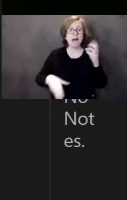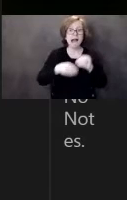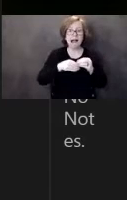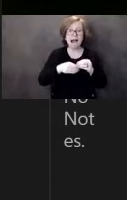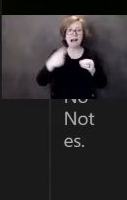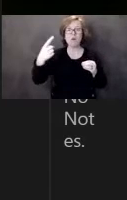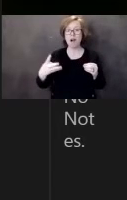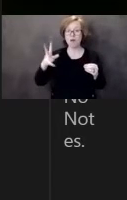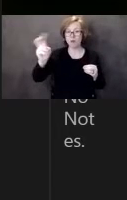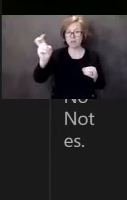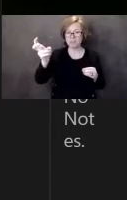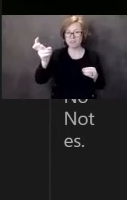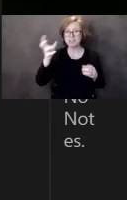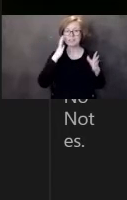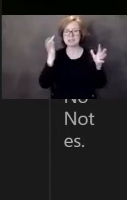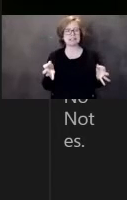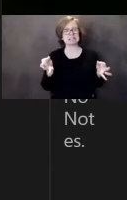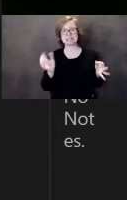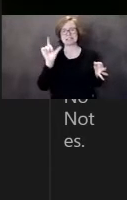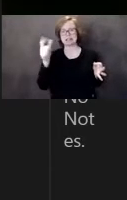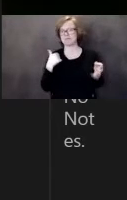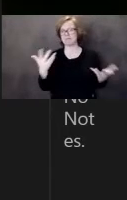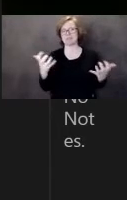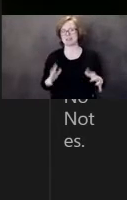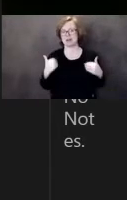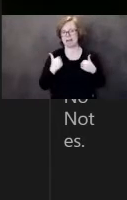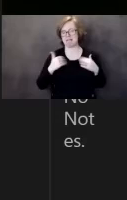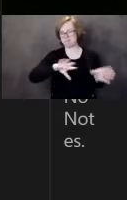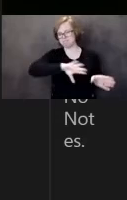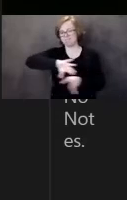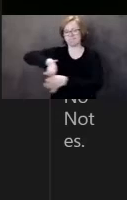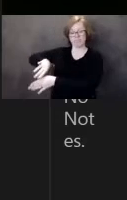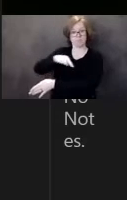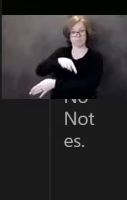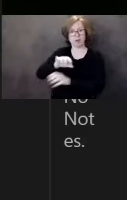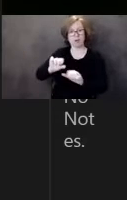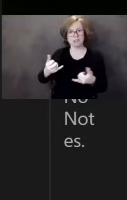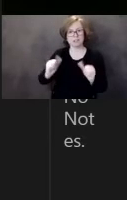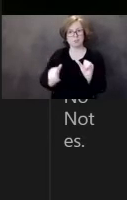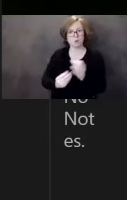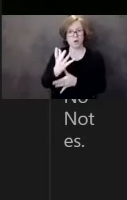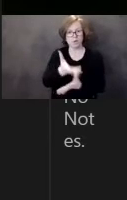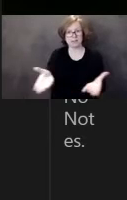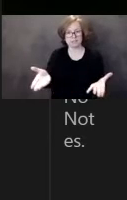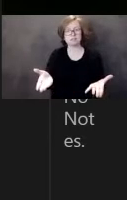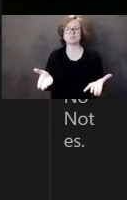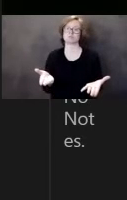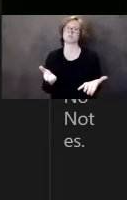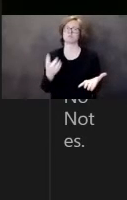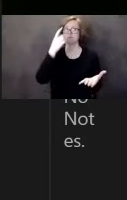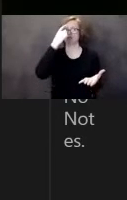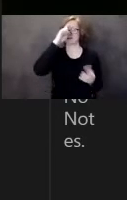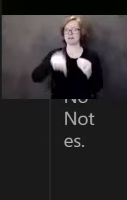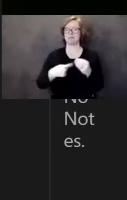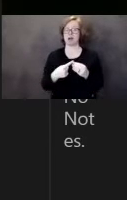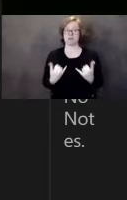here and not have animal access, you could plant a crop that Brandon might talk to you about. So really think long-term, make it work for you, take care of the resources,